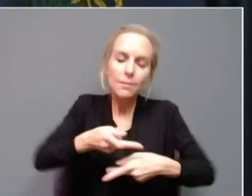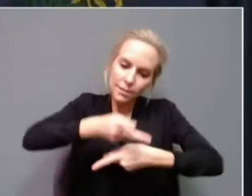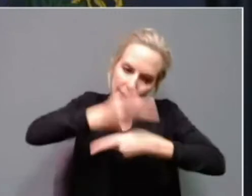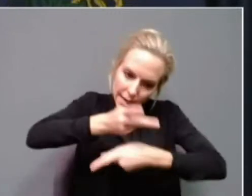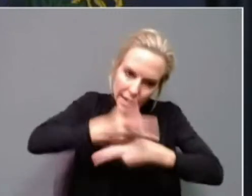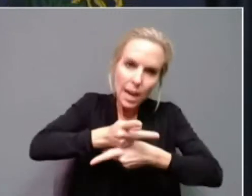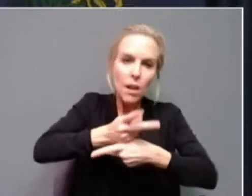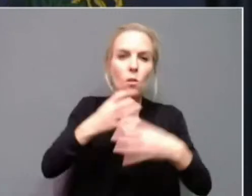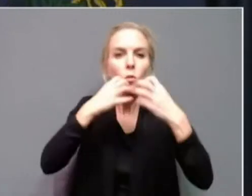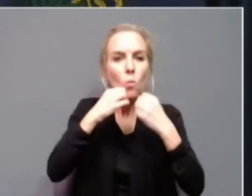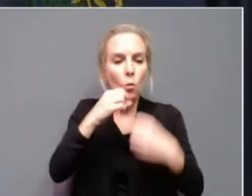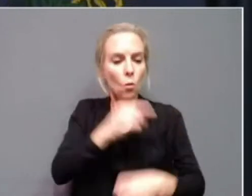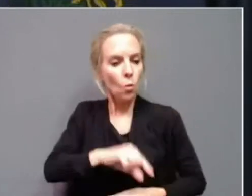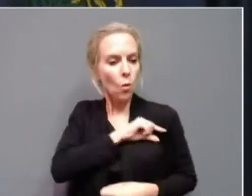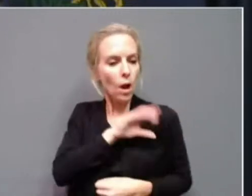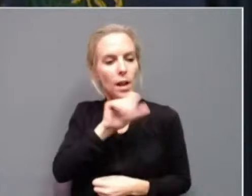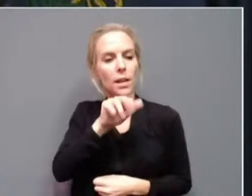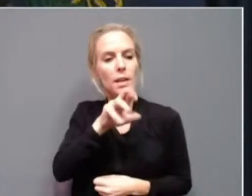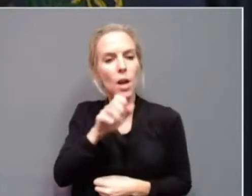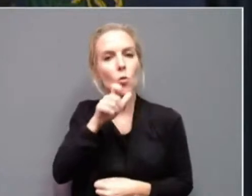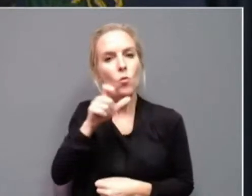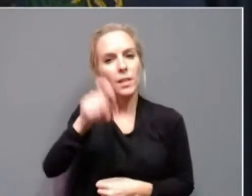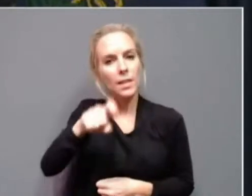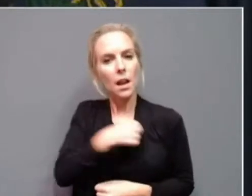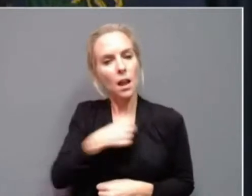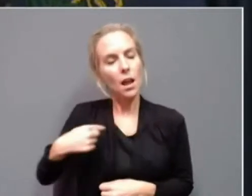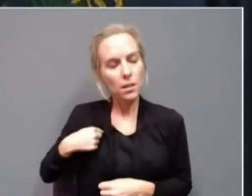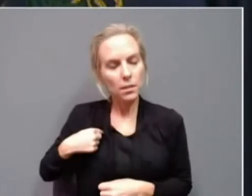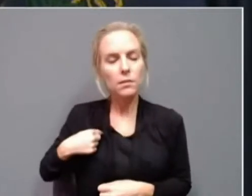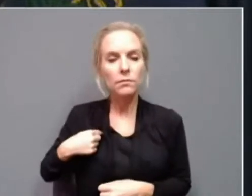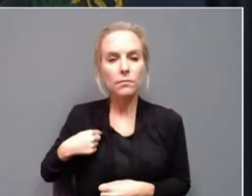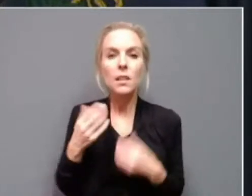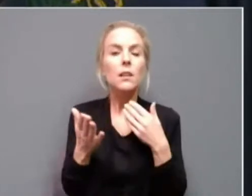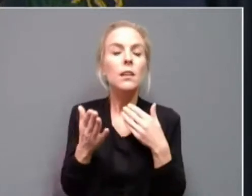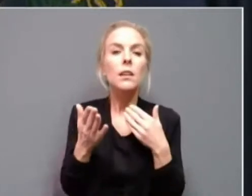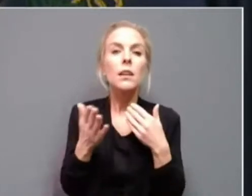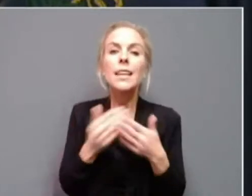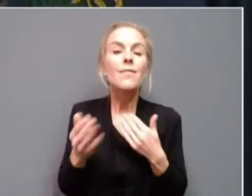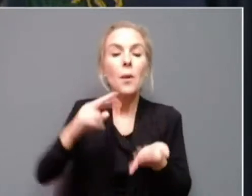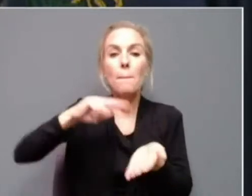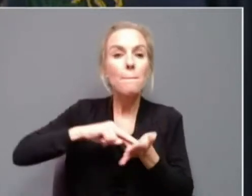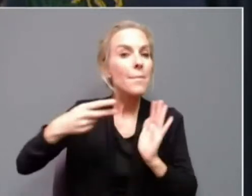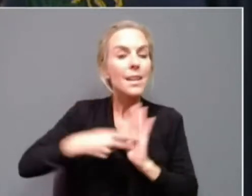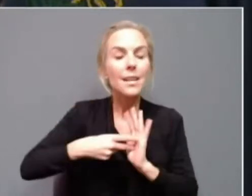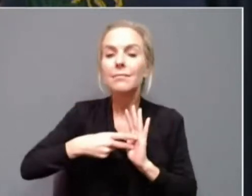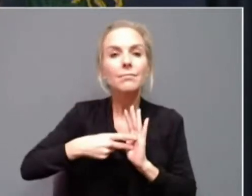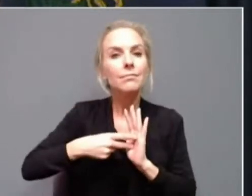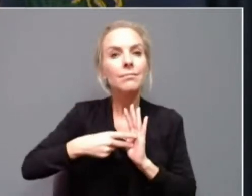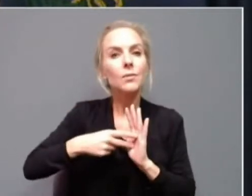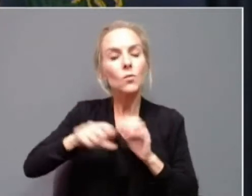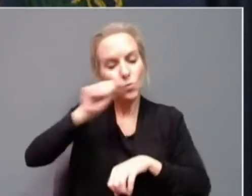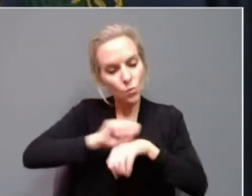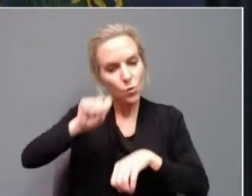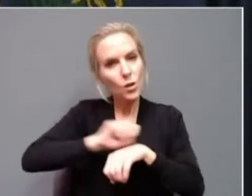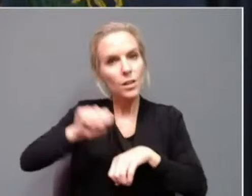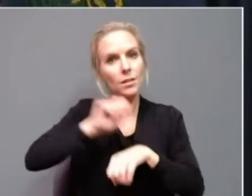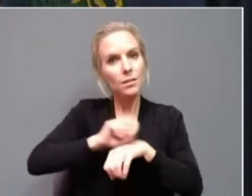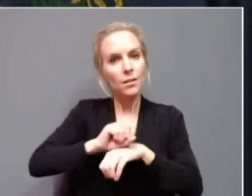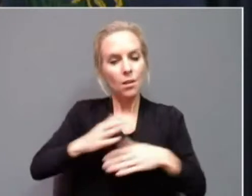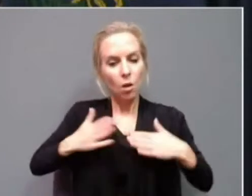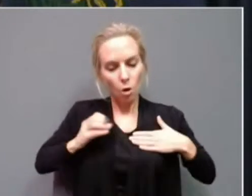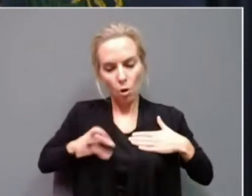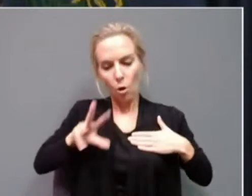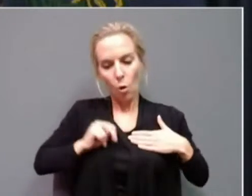for all those that need us, even when that means we are working and putting our own health at